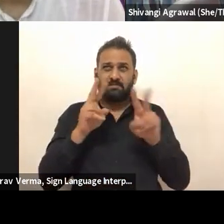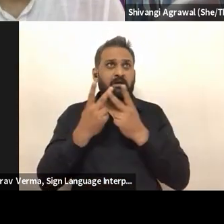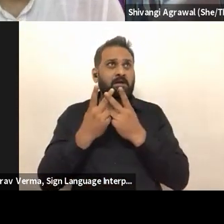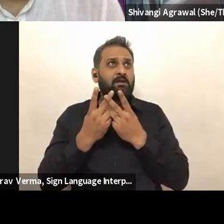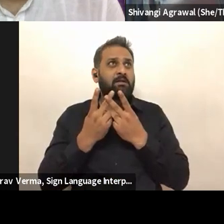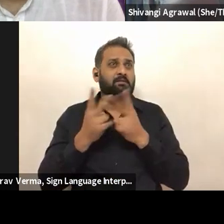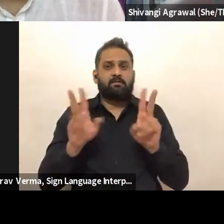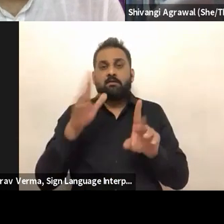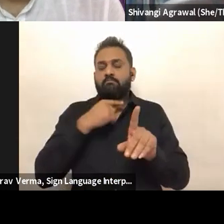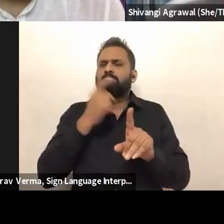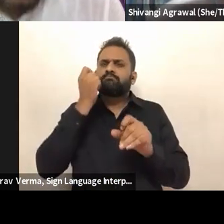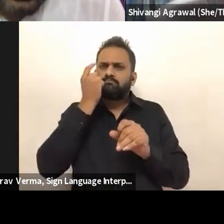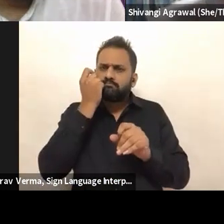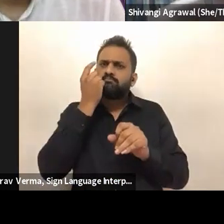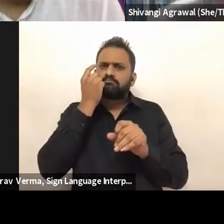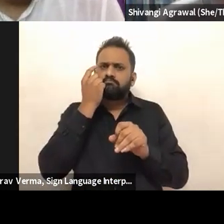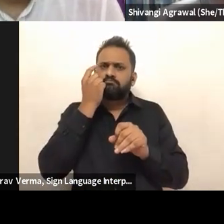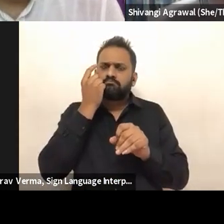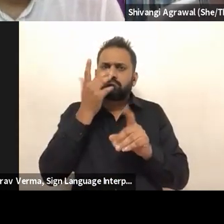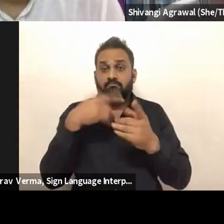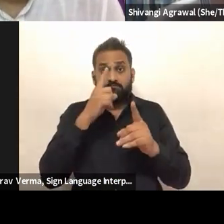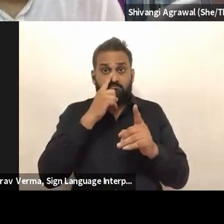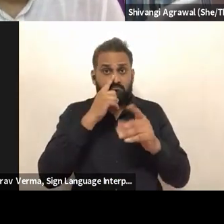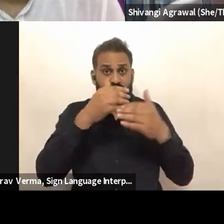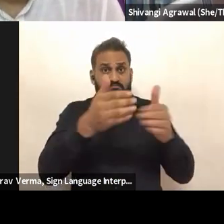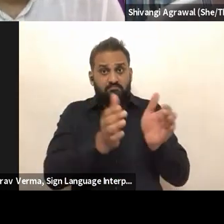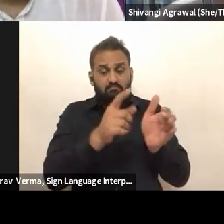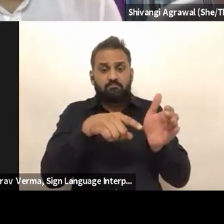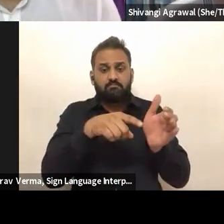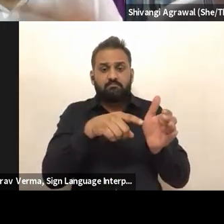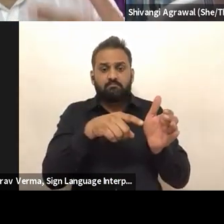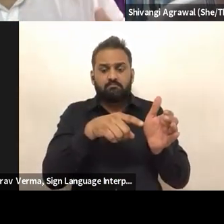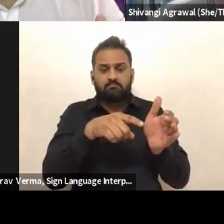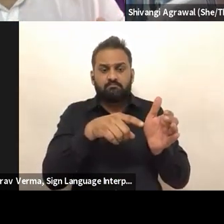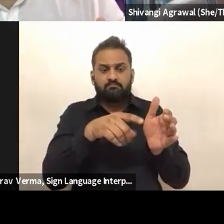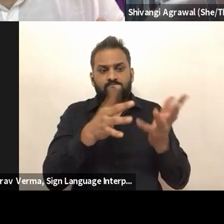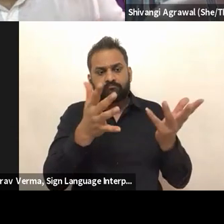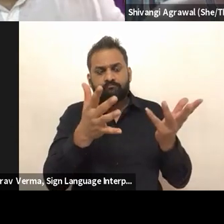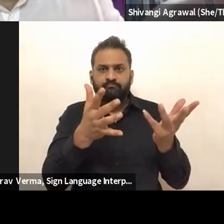understand the fact that females have been more like